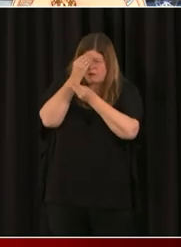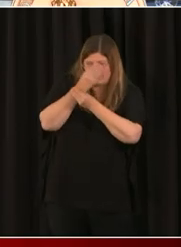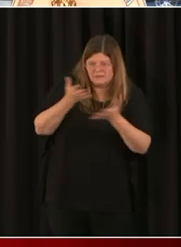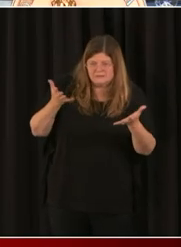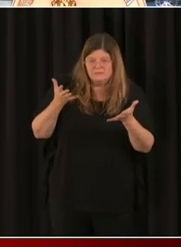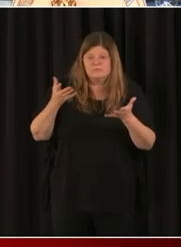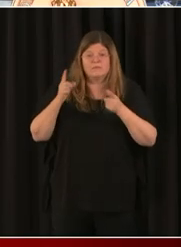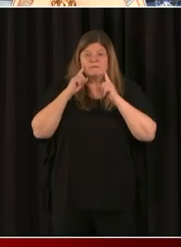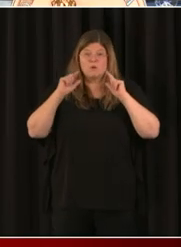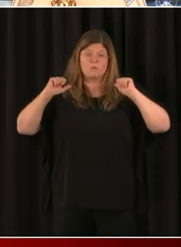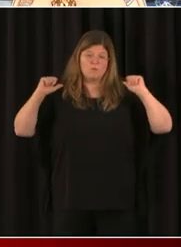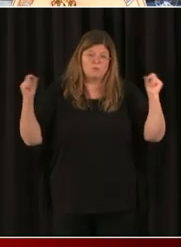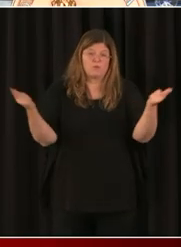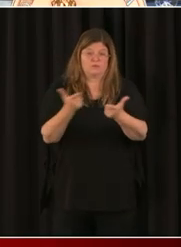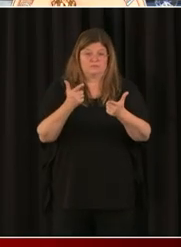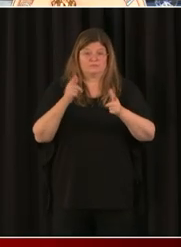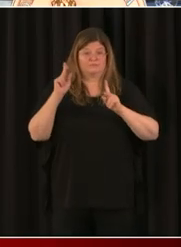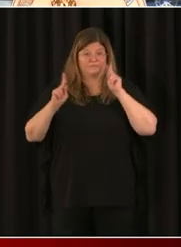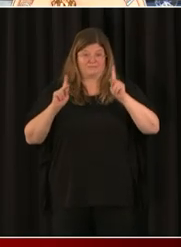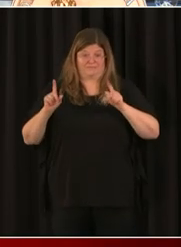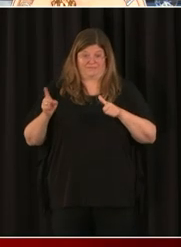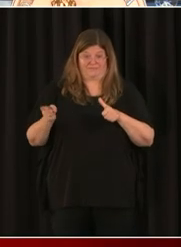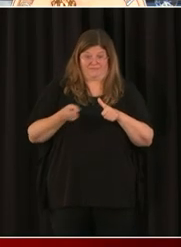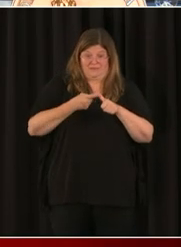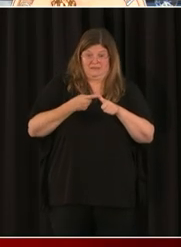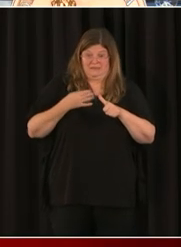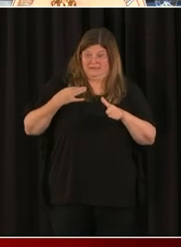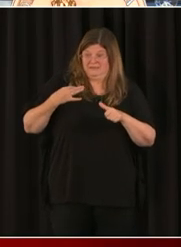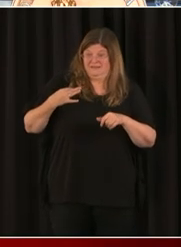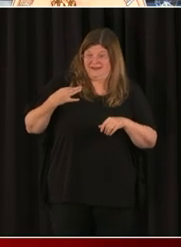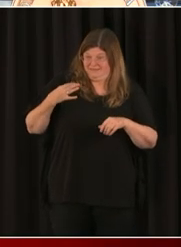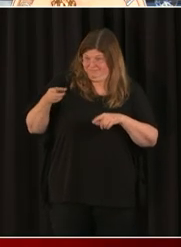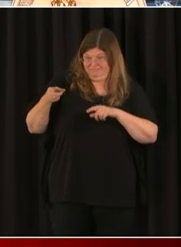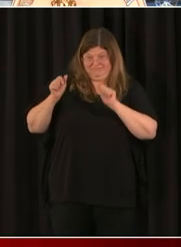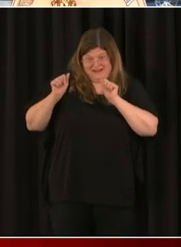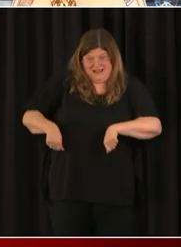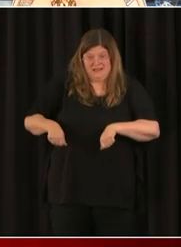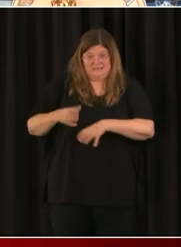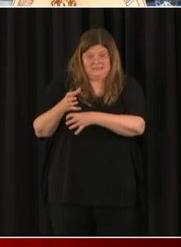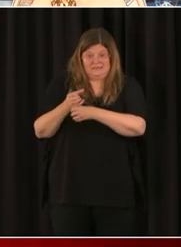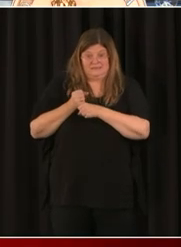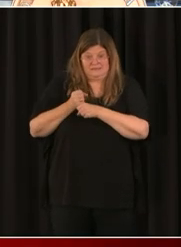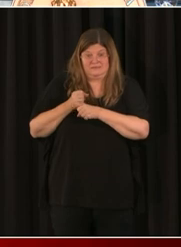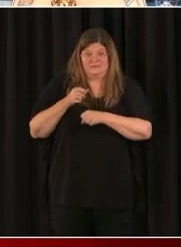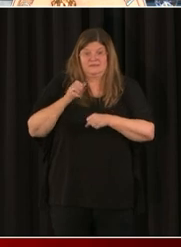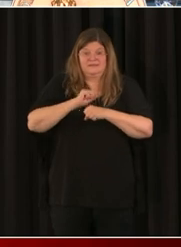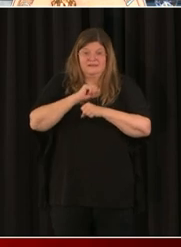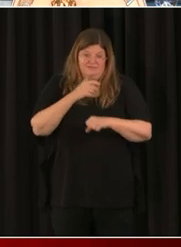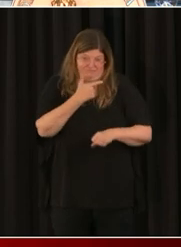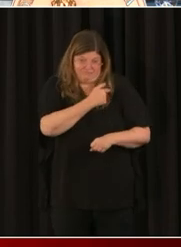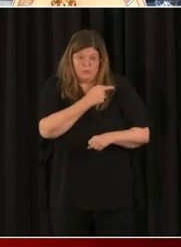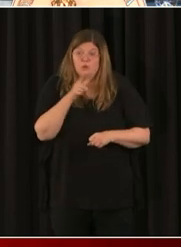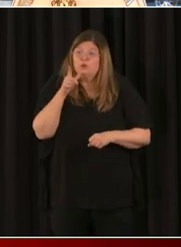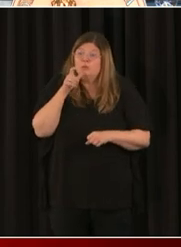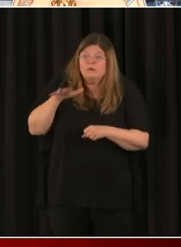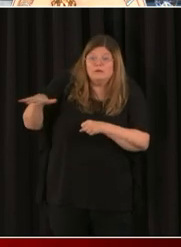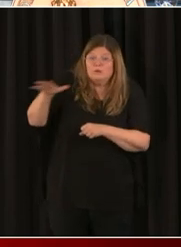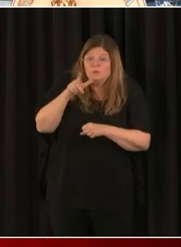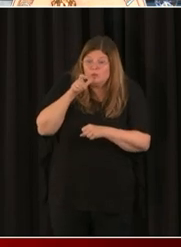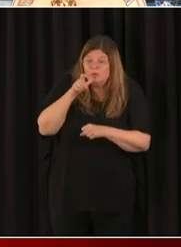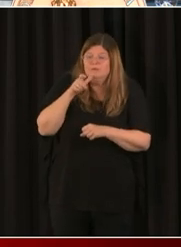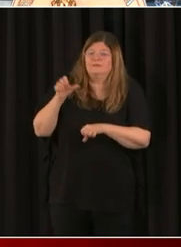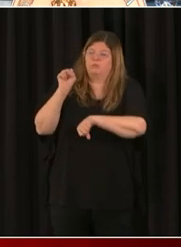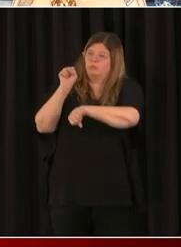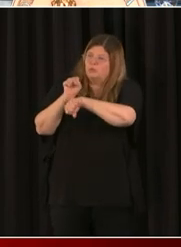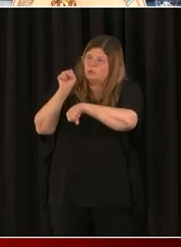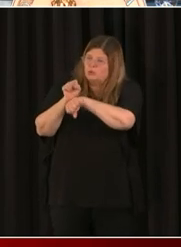district. Those are people who work in healthcare settings in DC. If you work in a healthcare setting